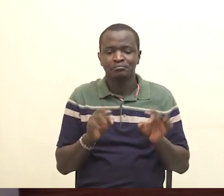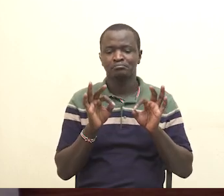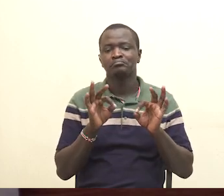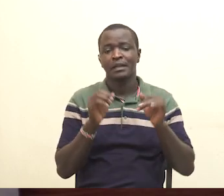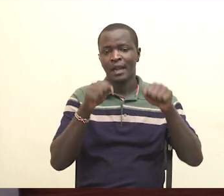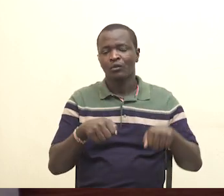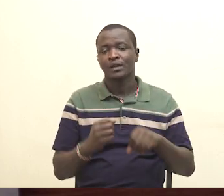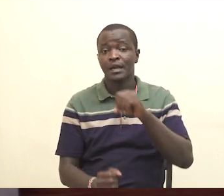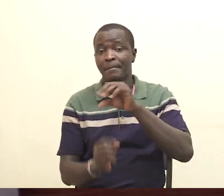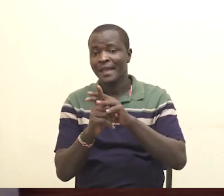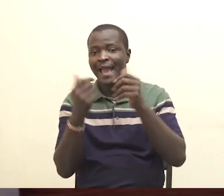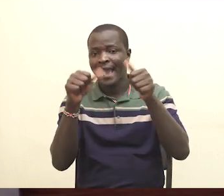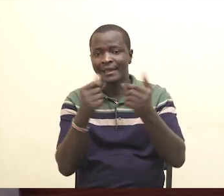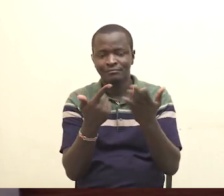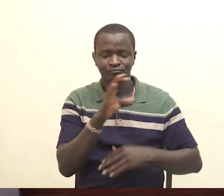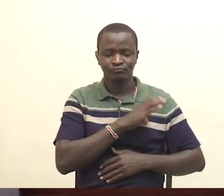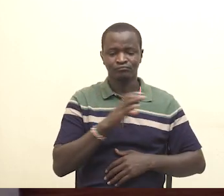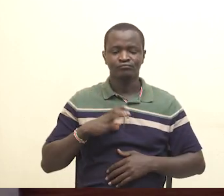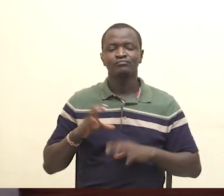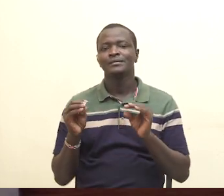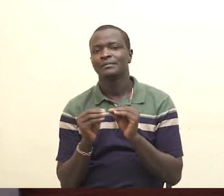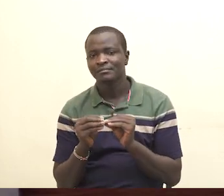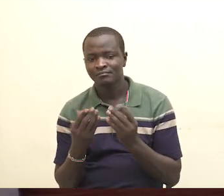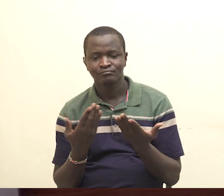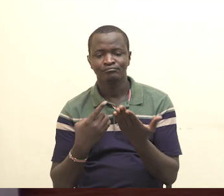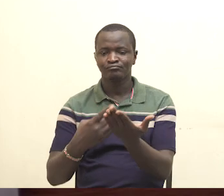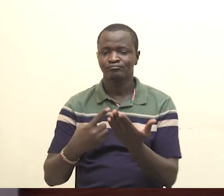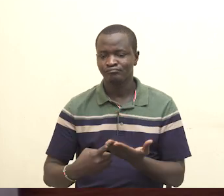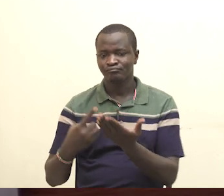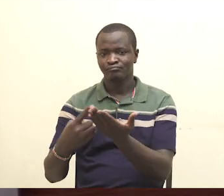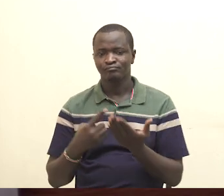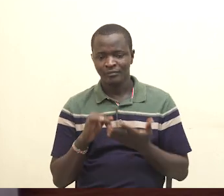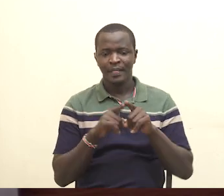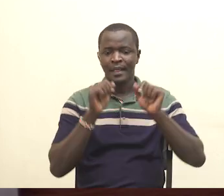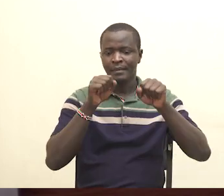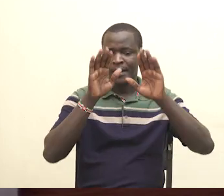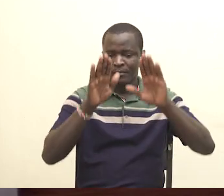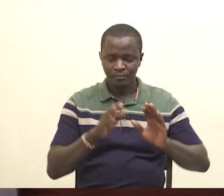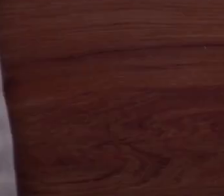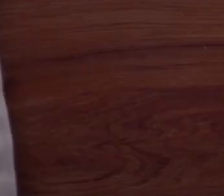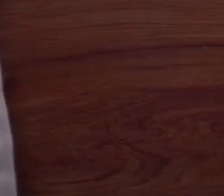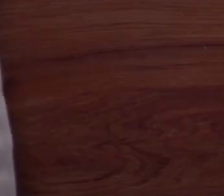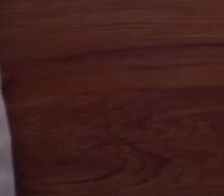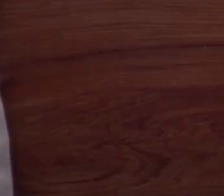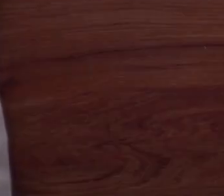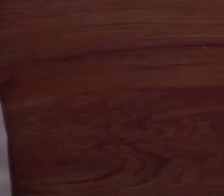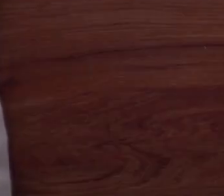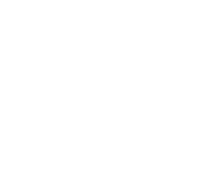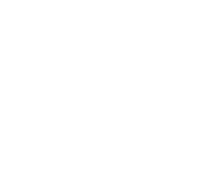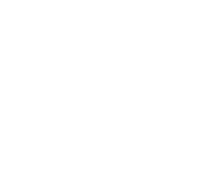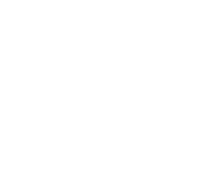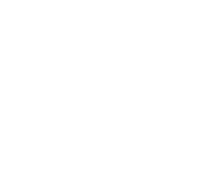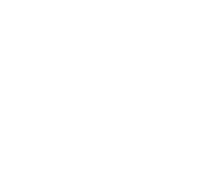in every committee where discussions that are crucial to the development of